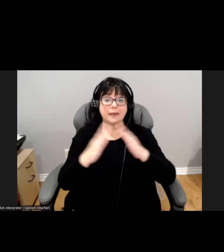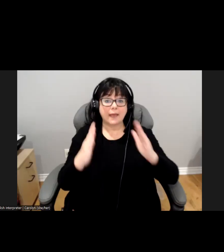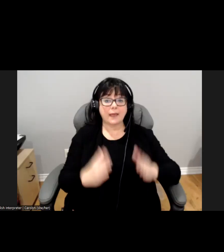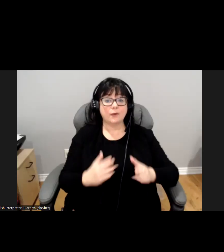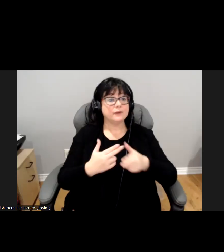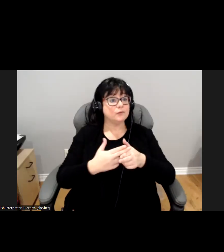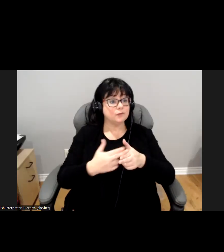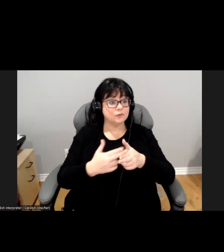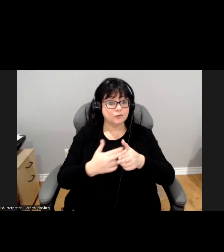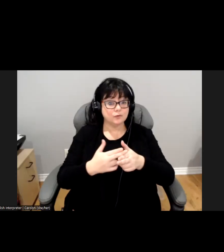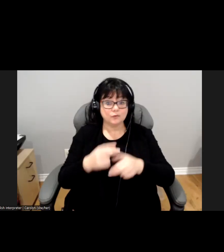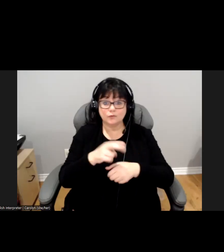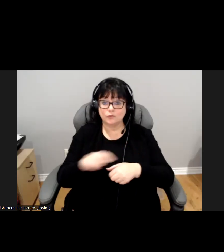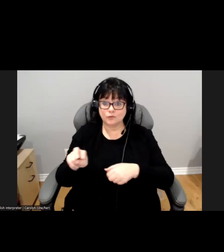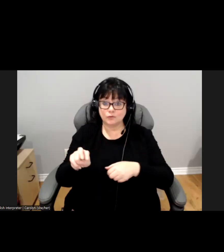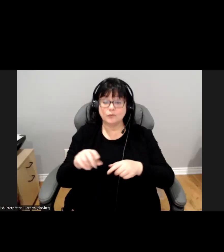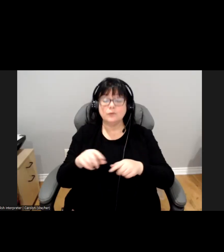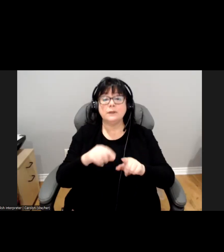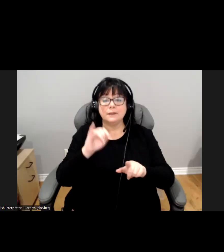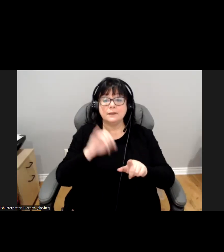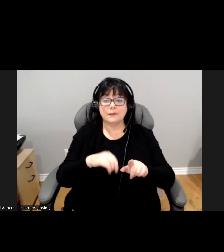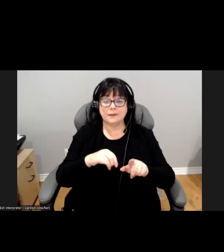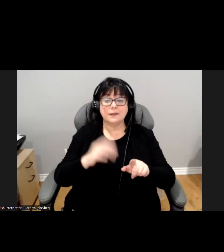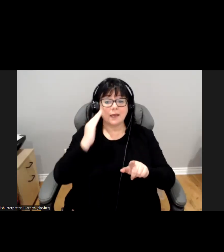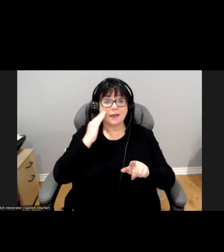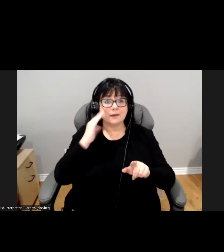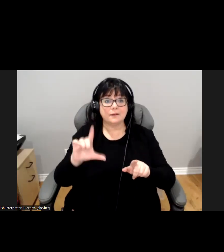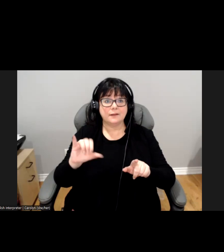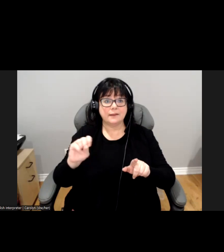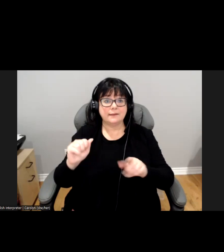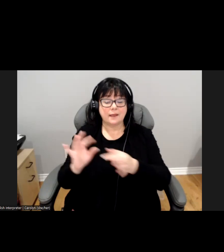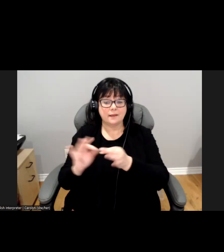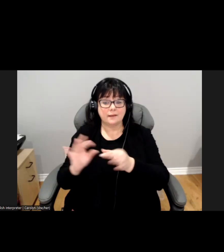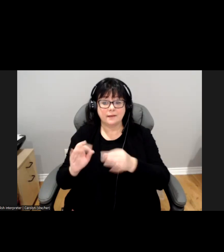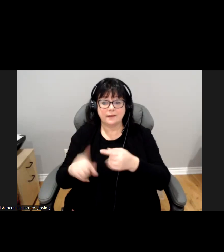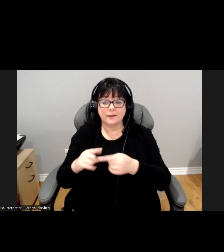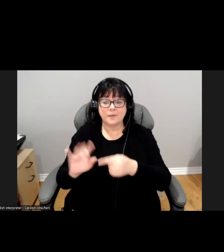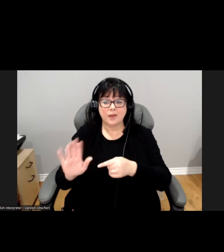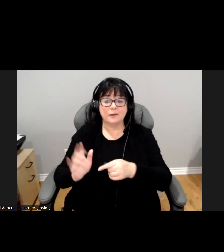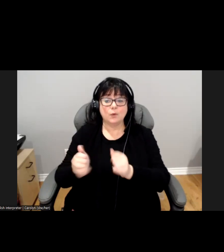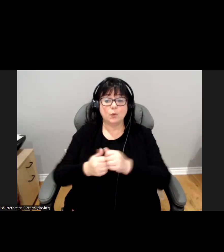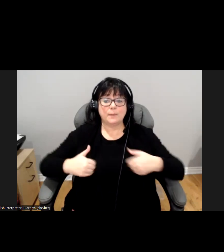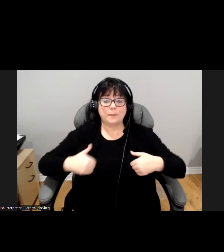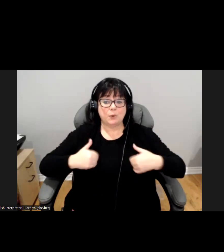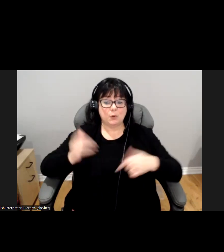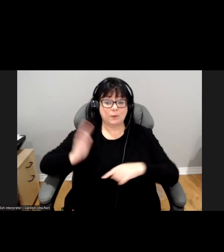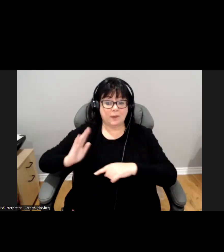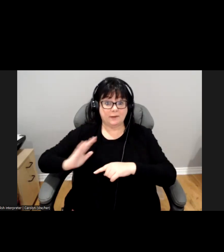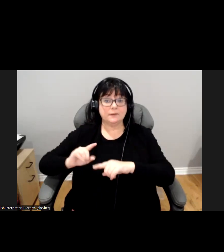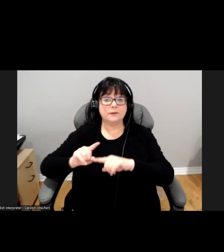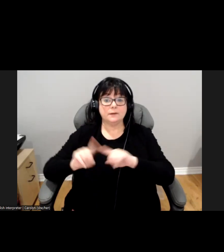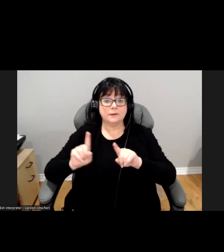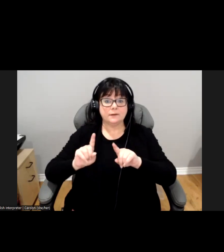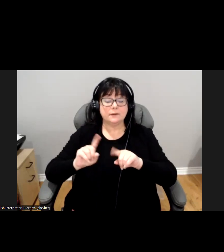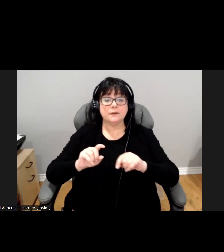done that in the past, but we had an opportunity. I have some fantastic